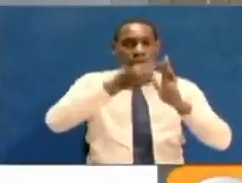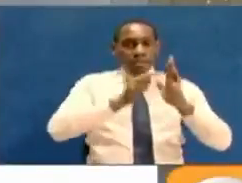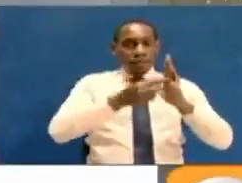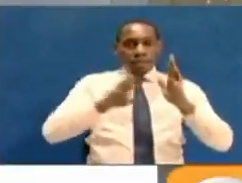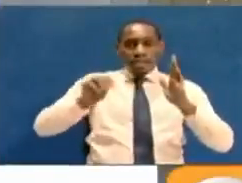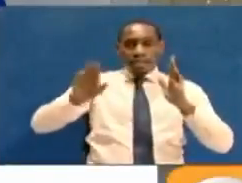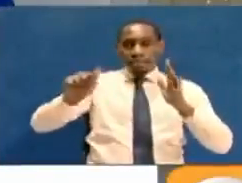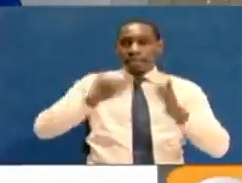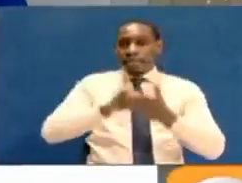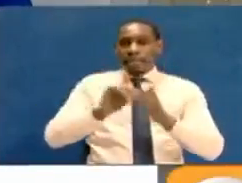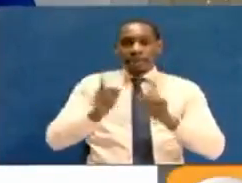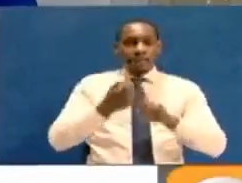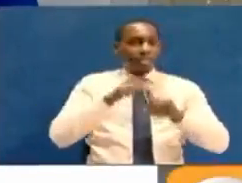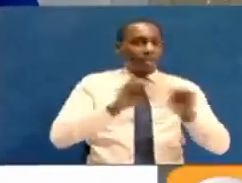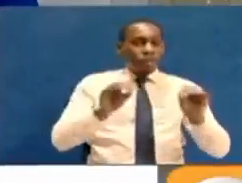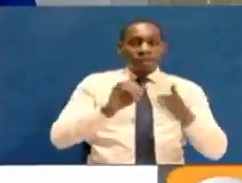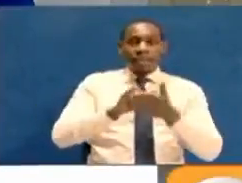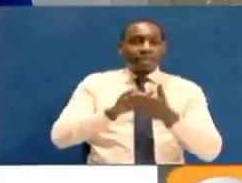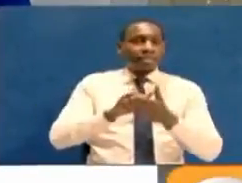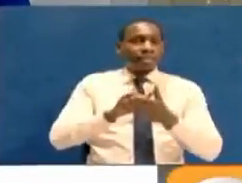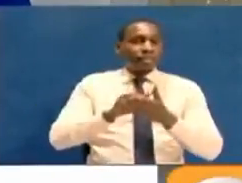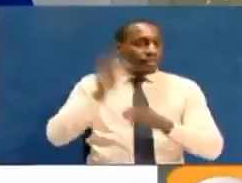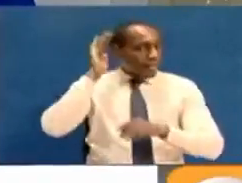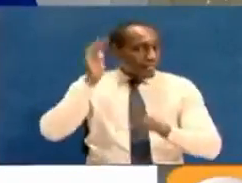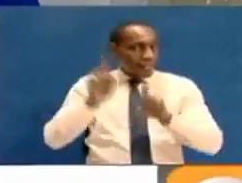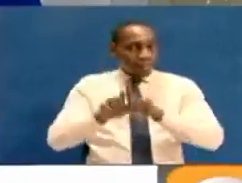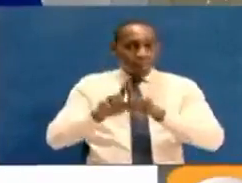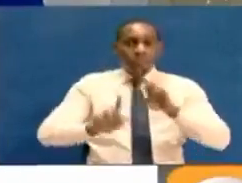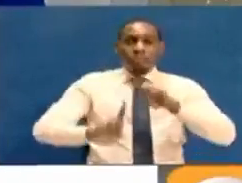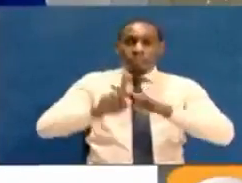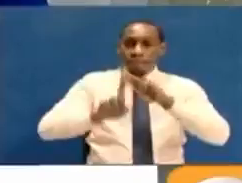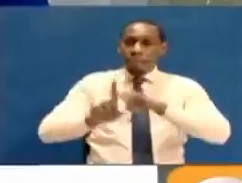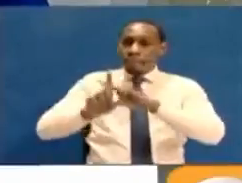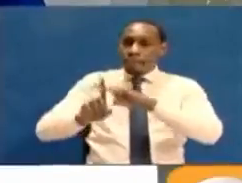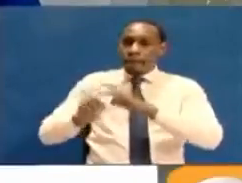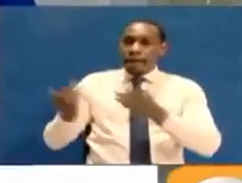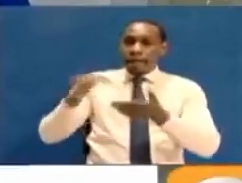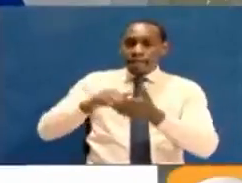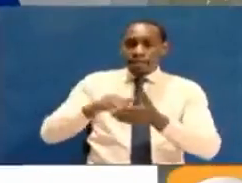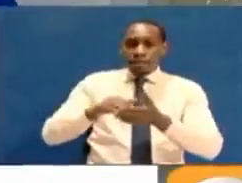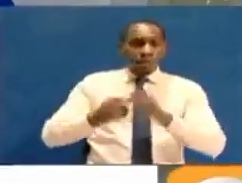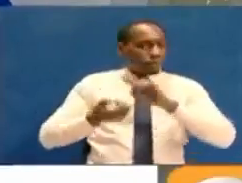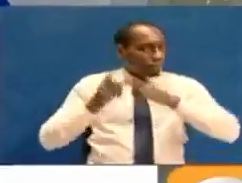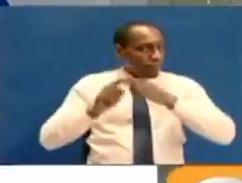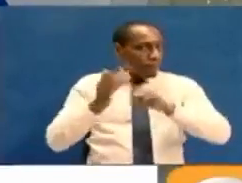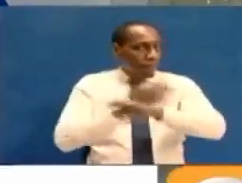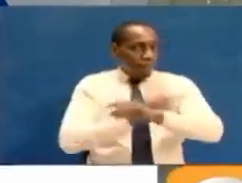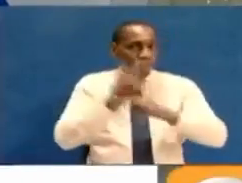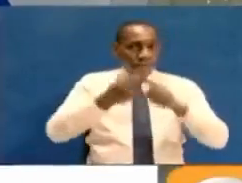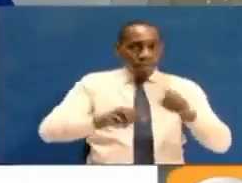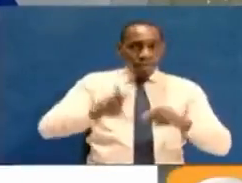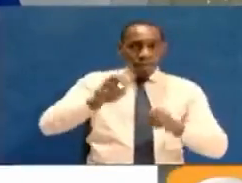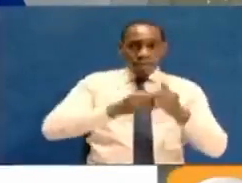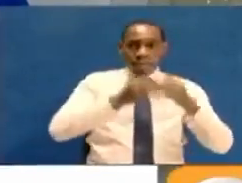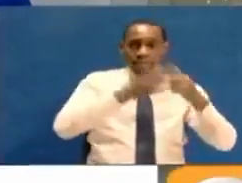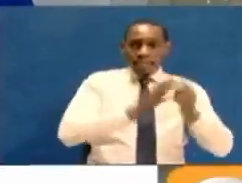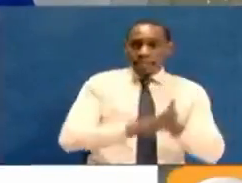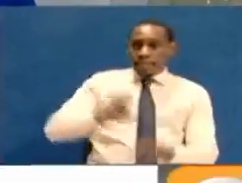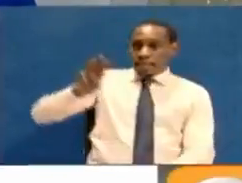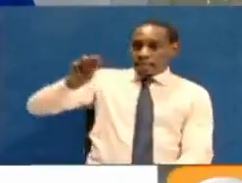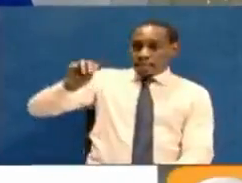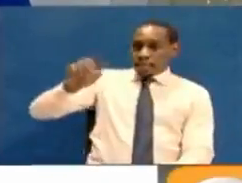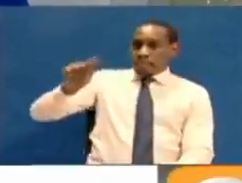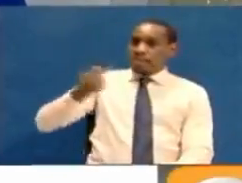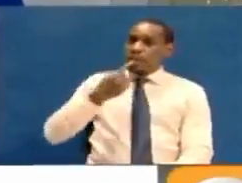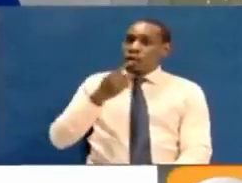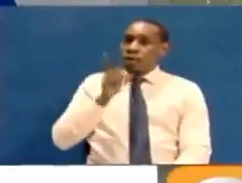This is not the first time we're hearing about it. It has come up time and again. Let me take you down memory lane. In 2019, the MCAs demanded